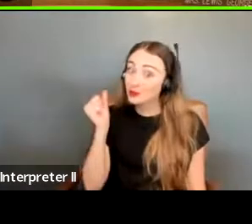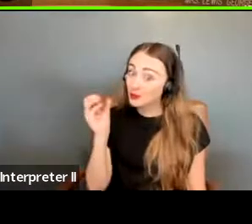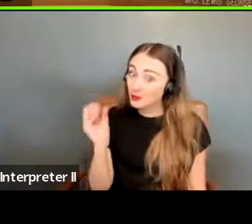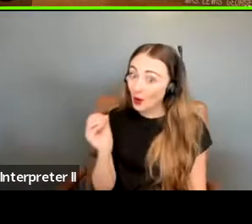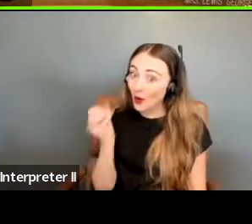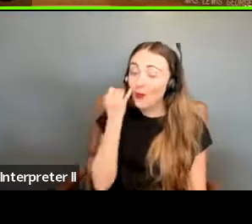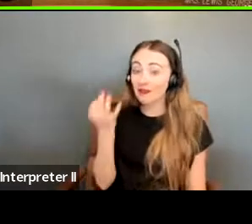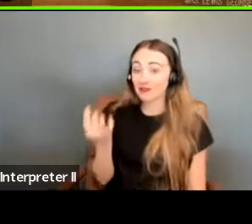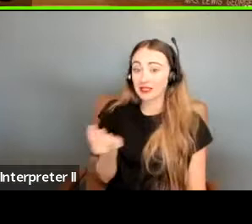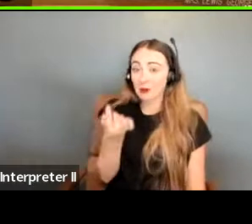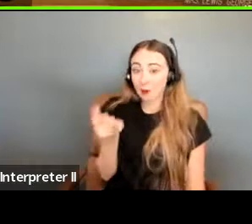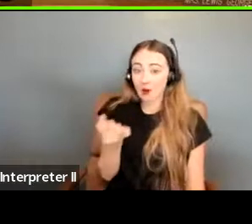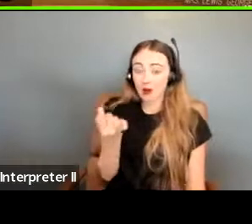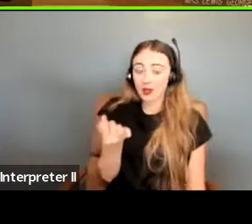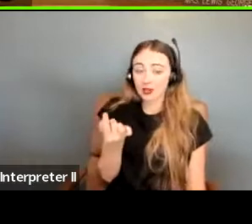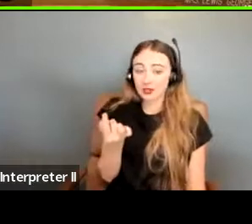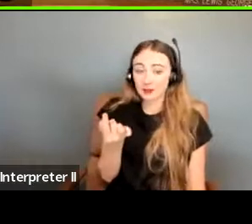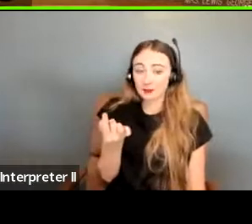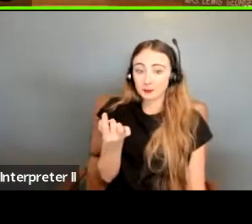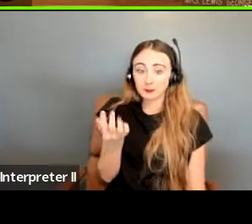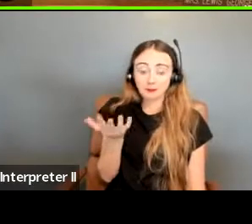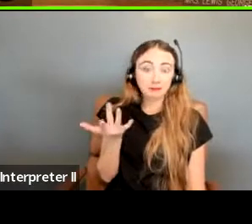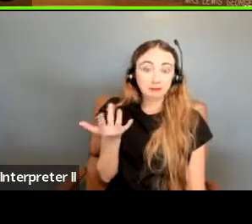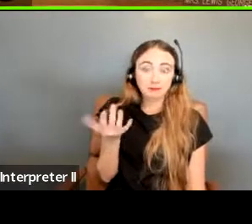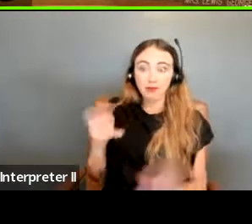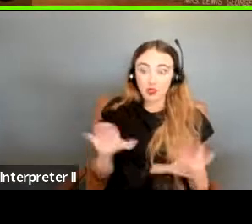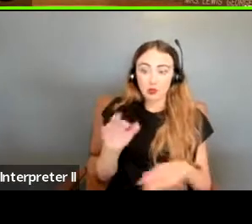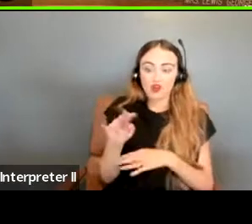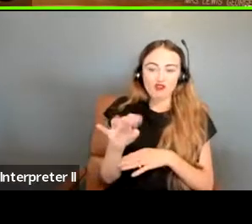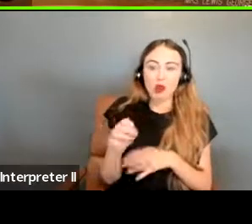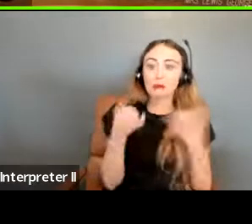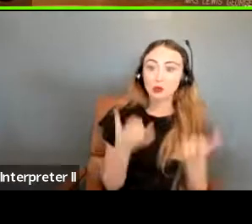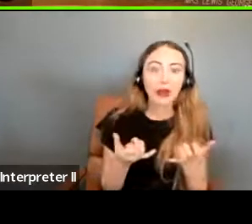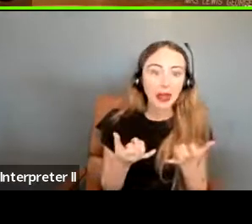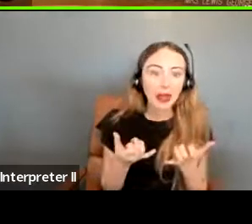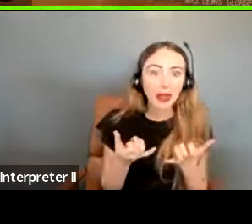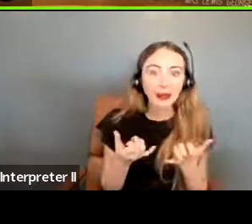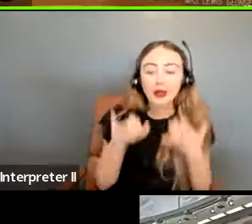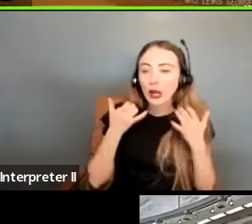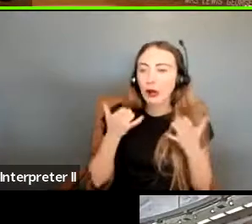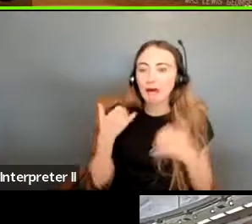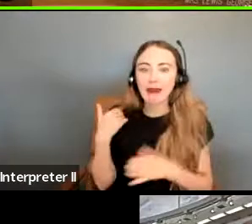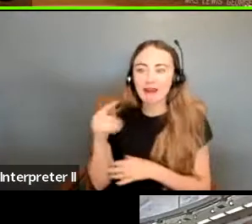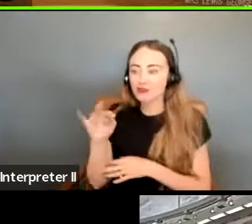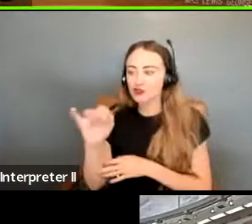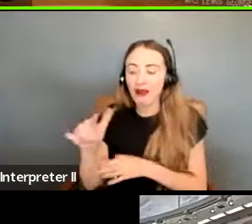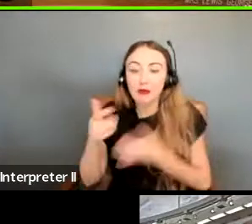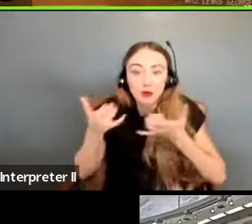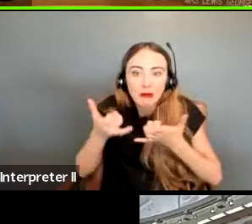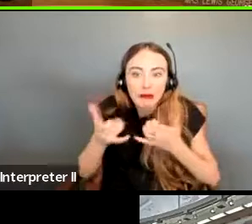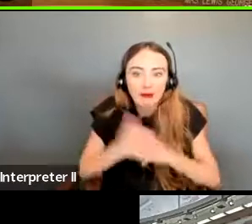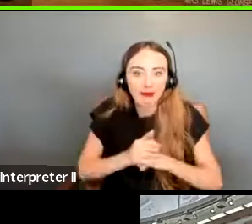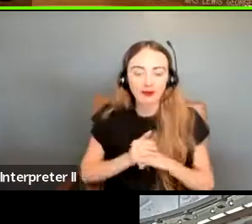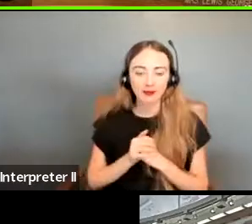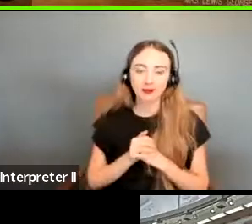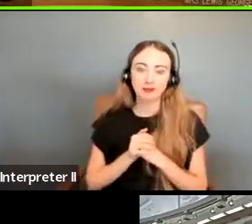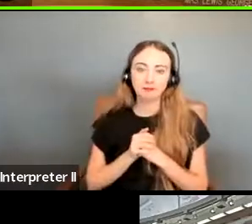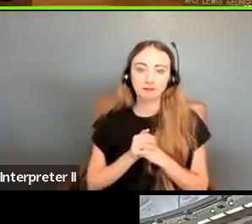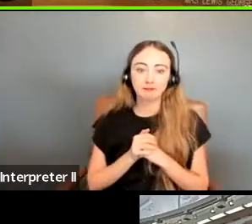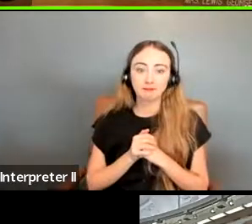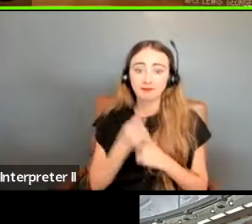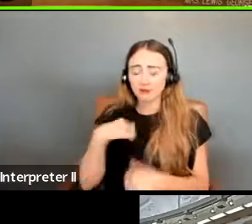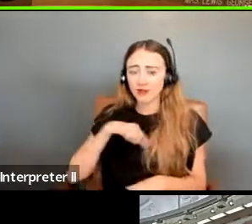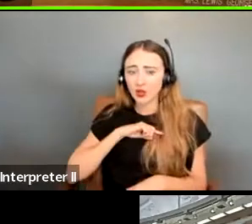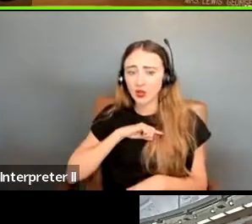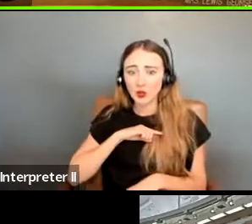if a person who is committing crimes today, they're currently on trial today, we are